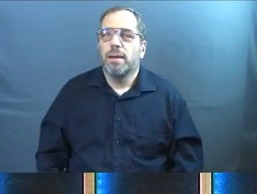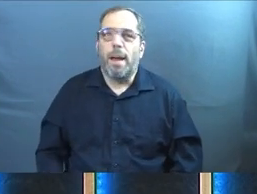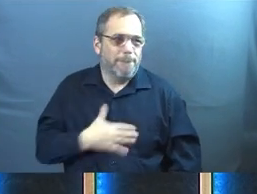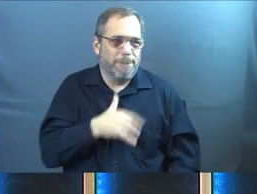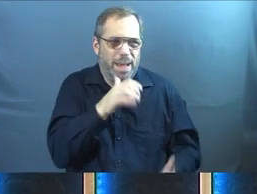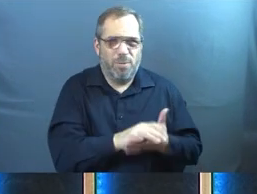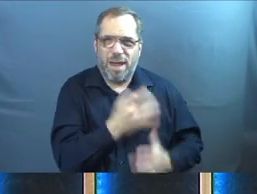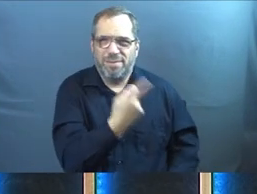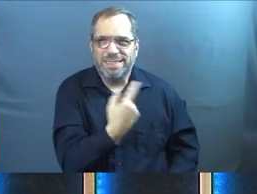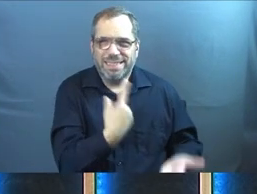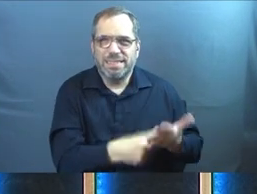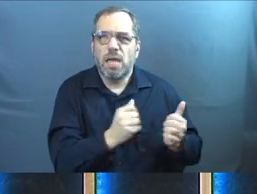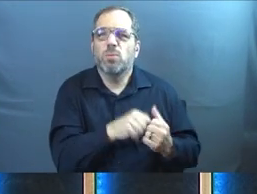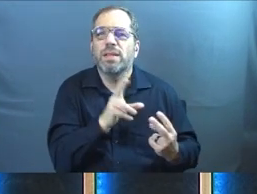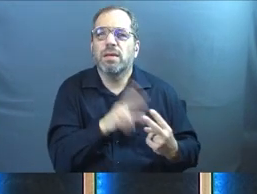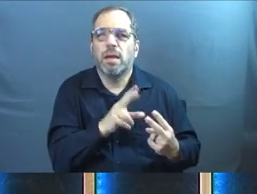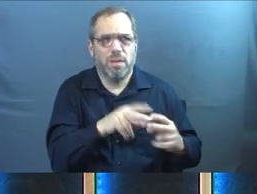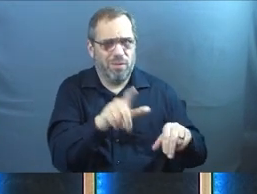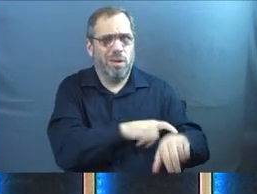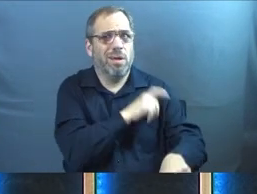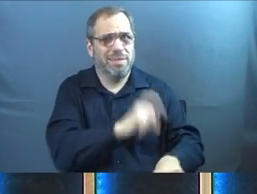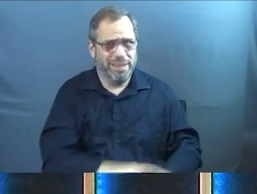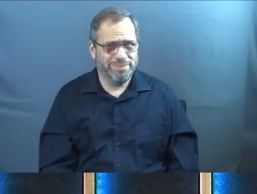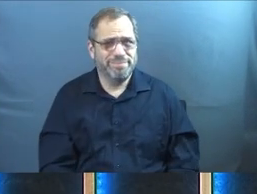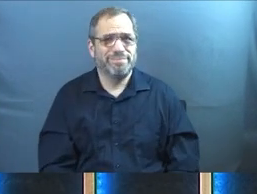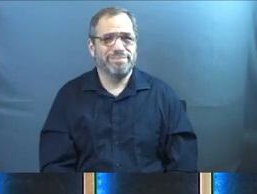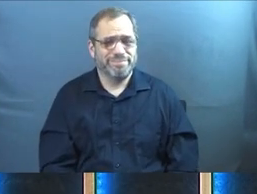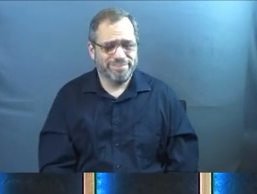My wife and I have been talking with couples for a long time.